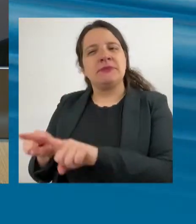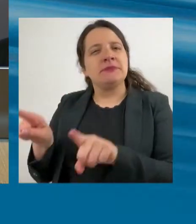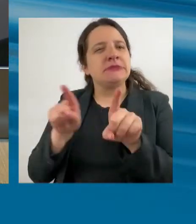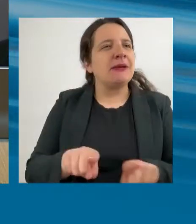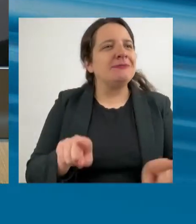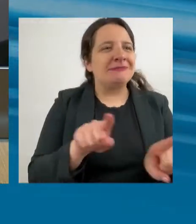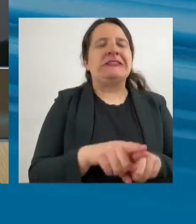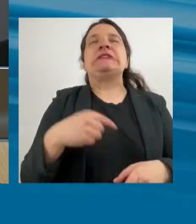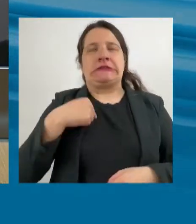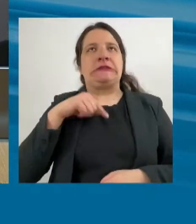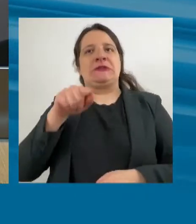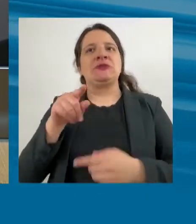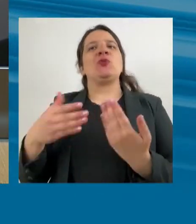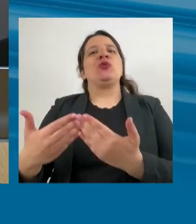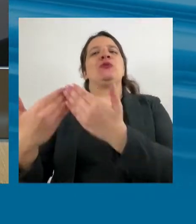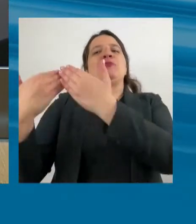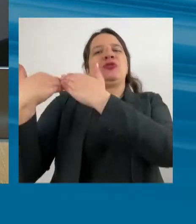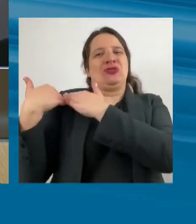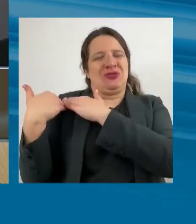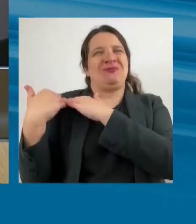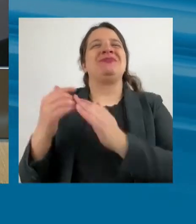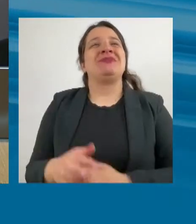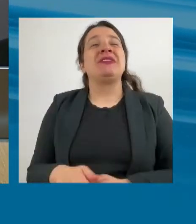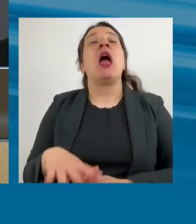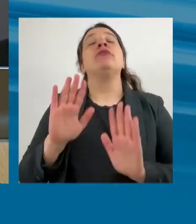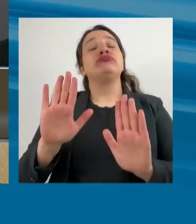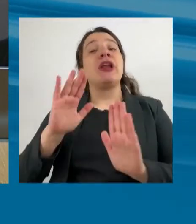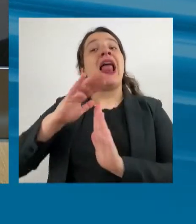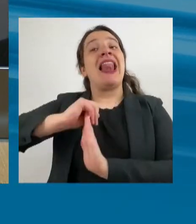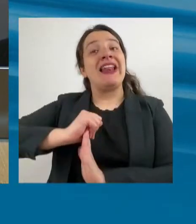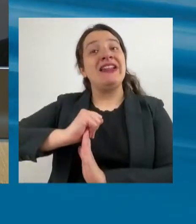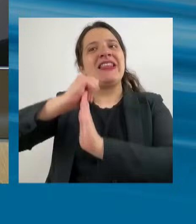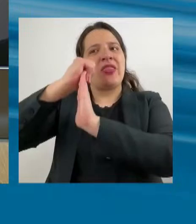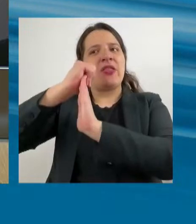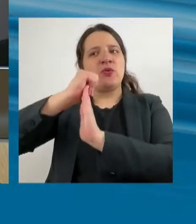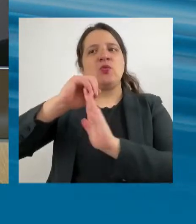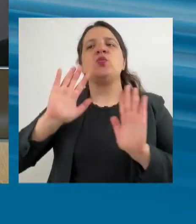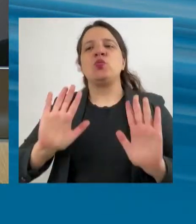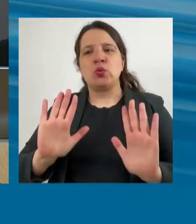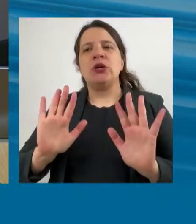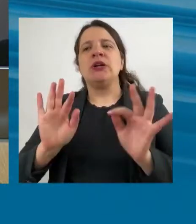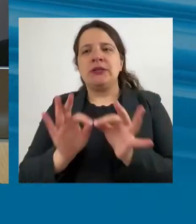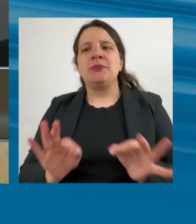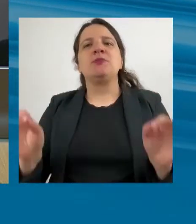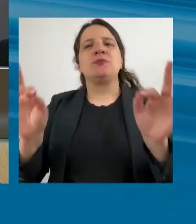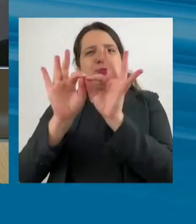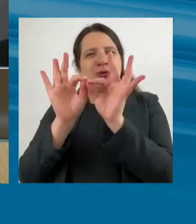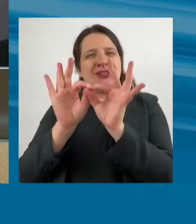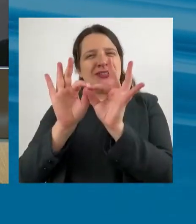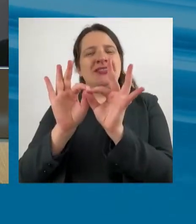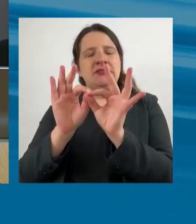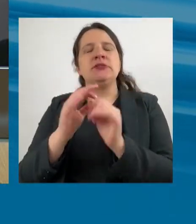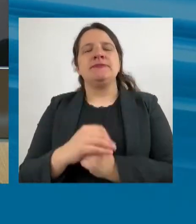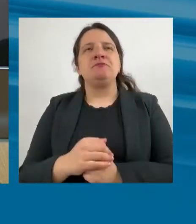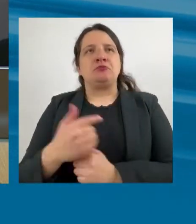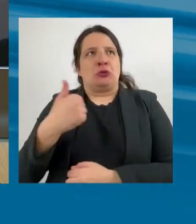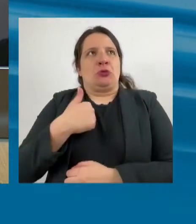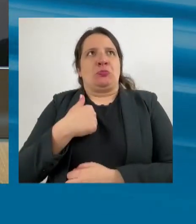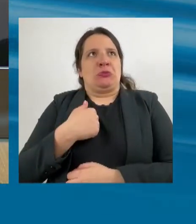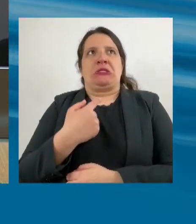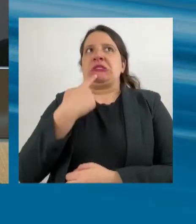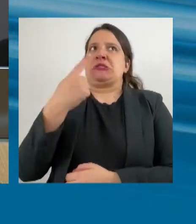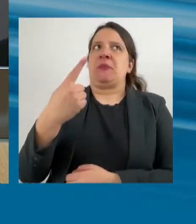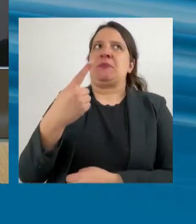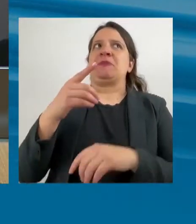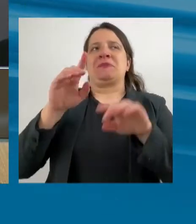that leadership is going to be a big part of it. And I begin, of course, again, I should have said at the beginning that the Honorable Prime Minister Mia Mawali asked